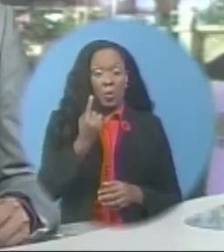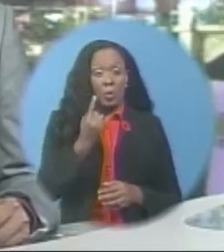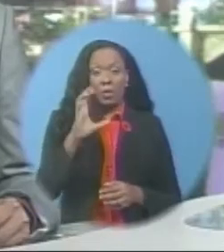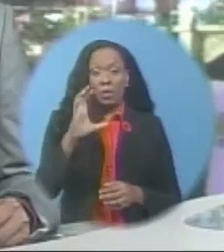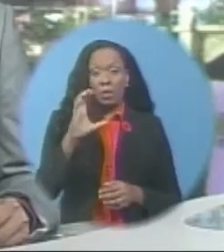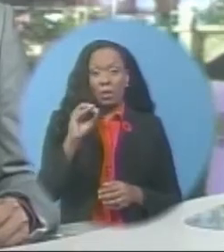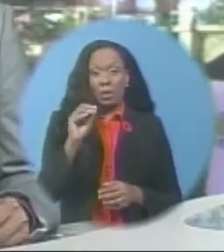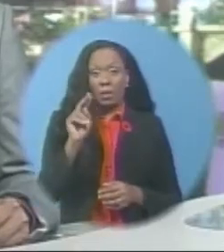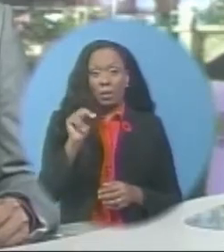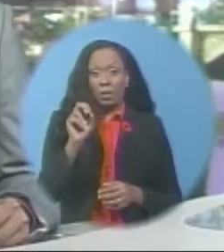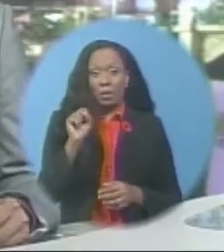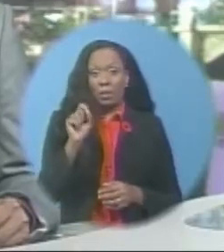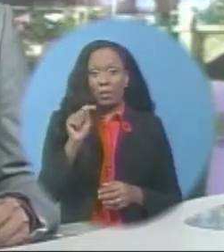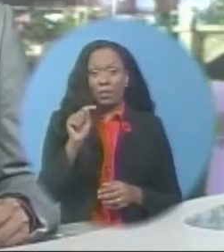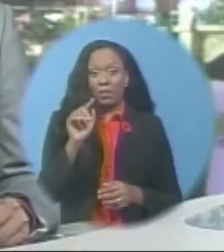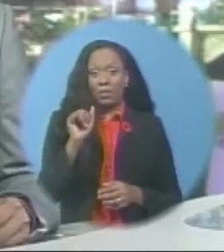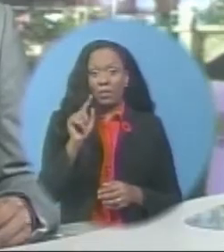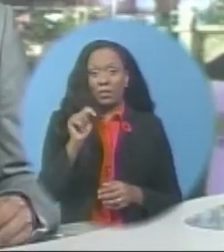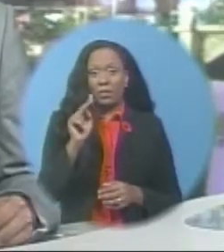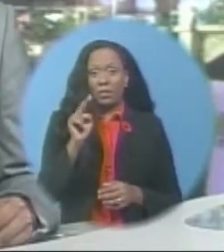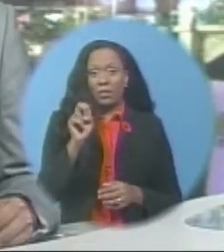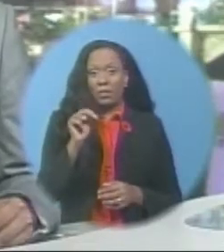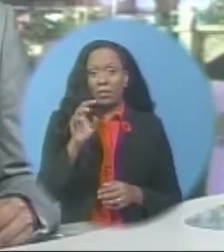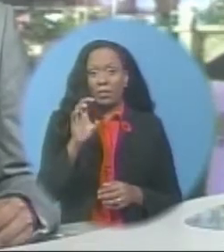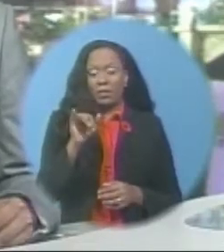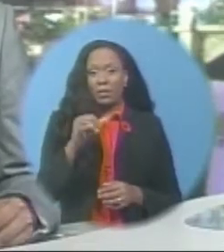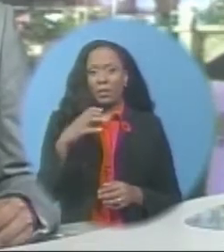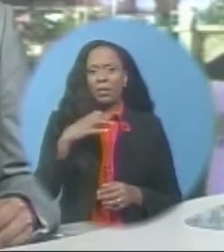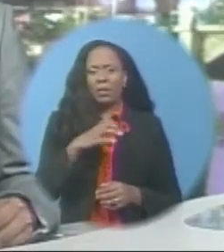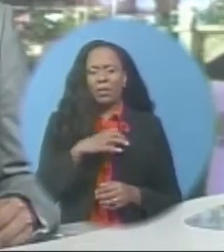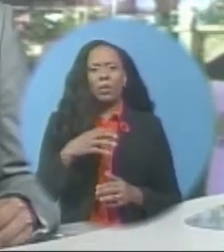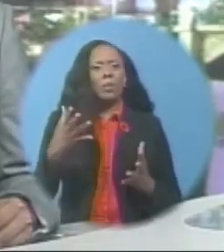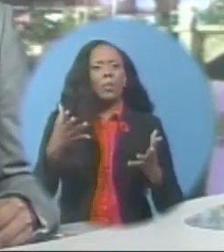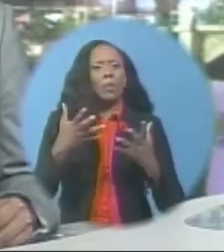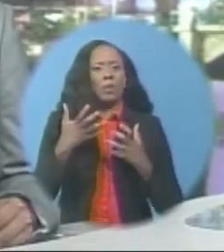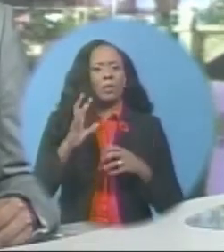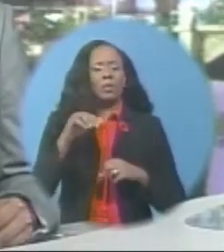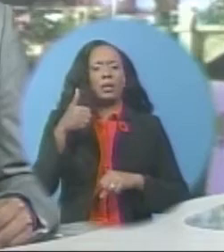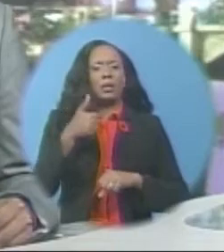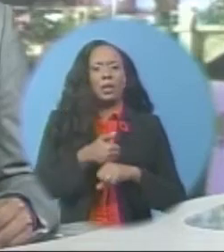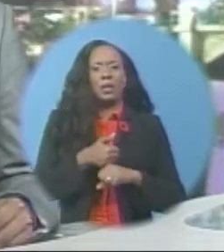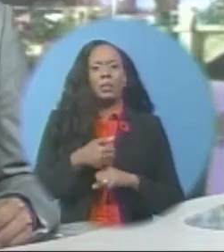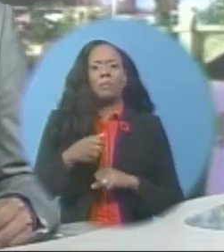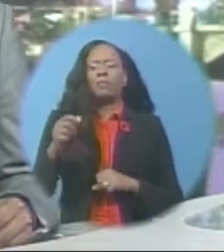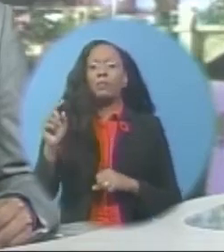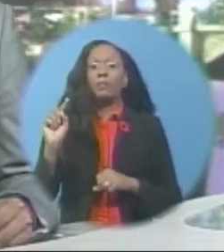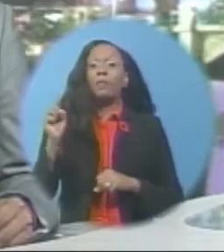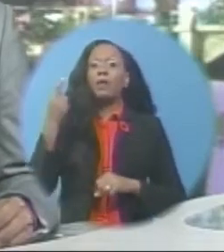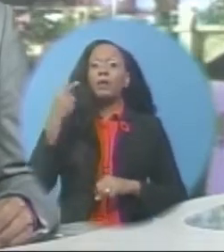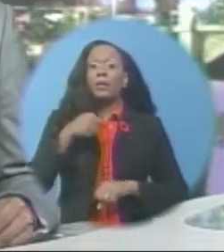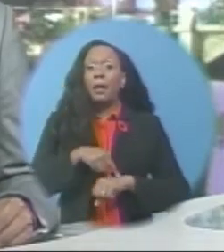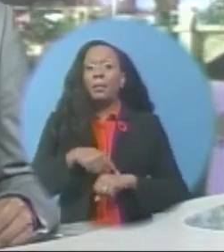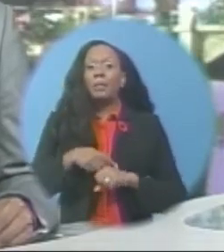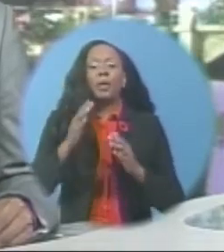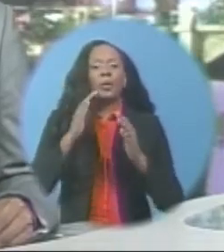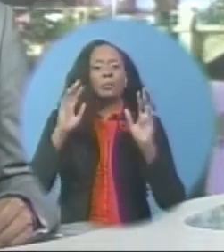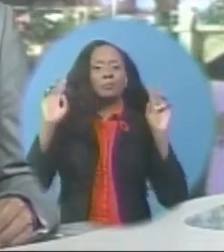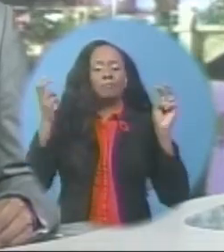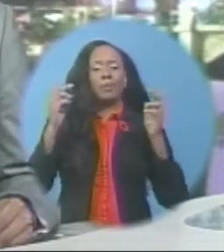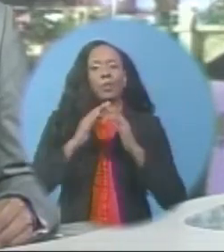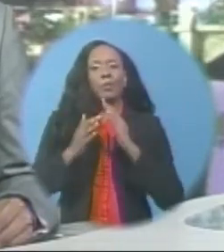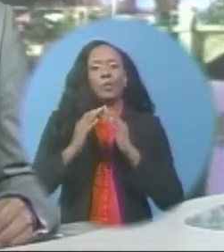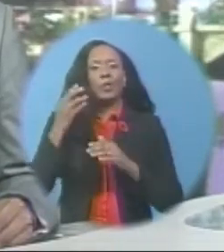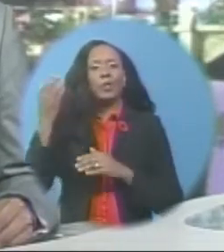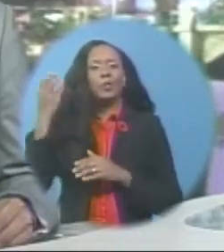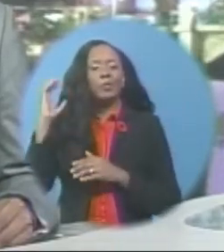other news, if one constituency council has its way, Barbados will soon have its first community radio station and recording studio. And if all goes